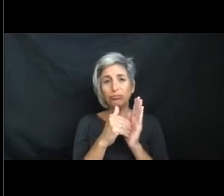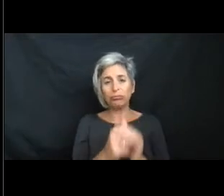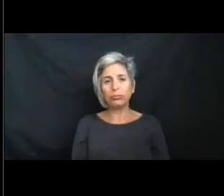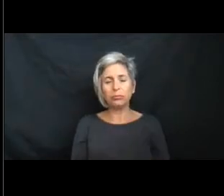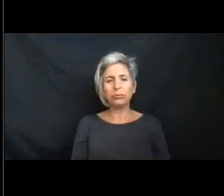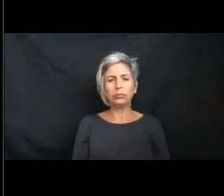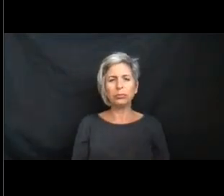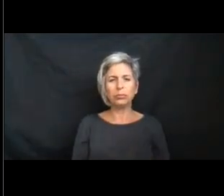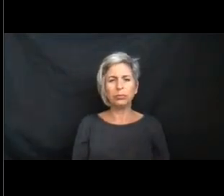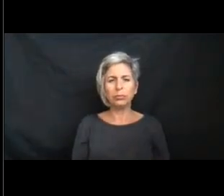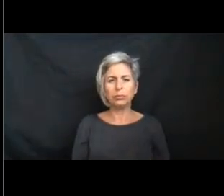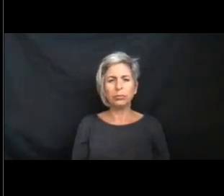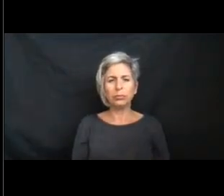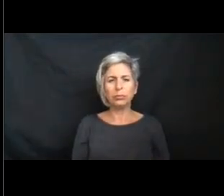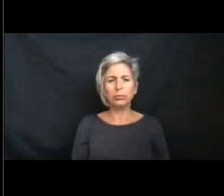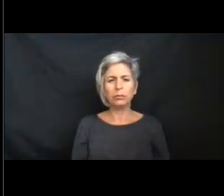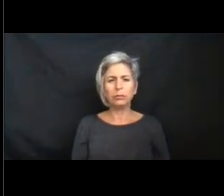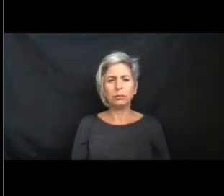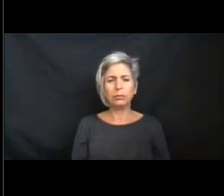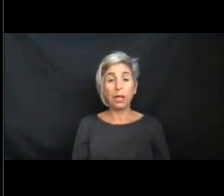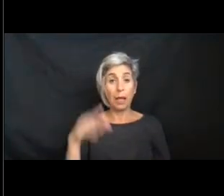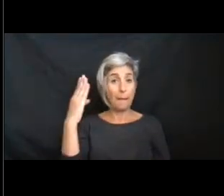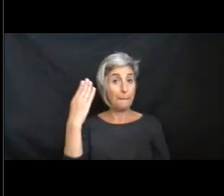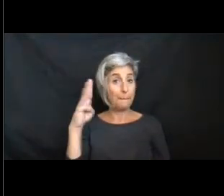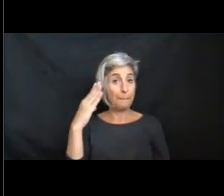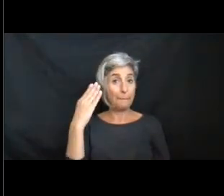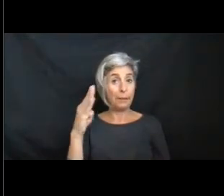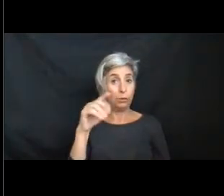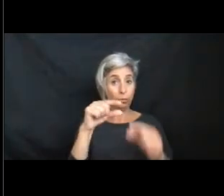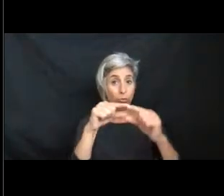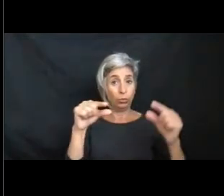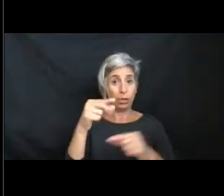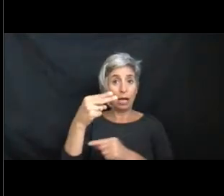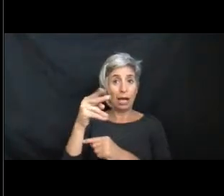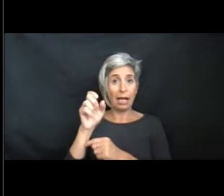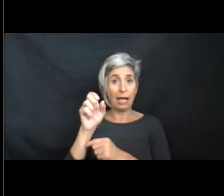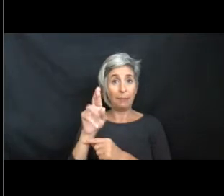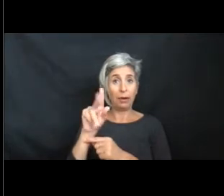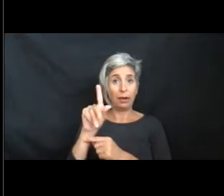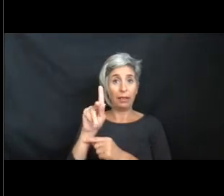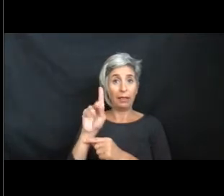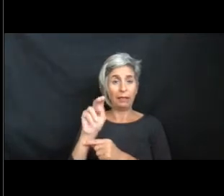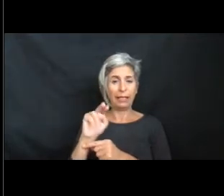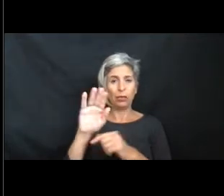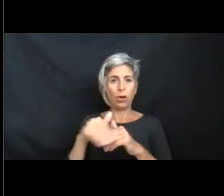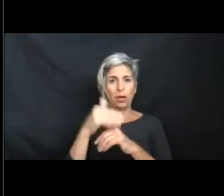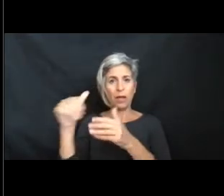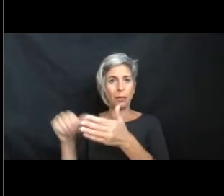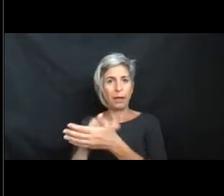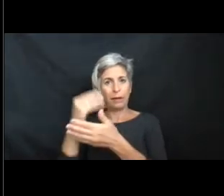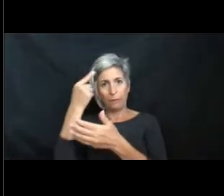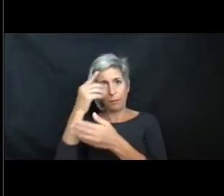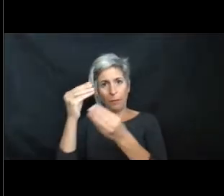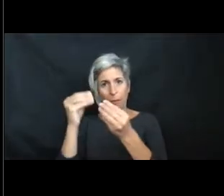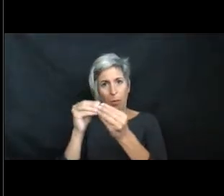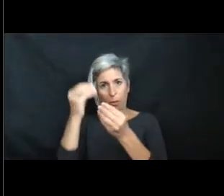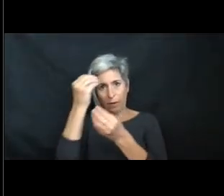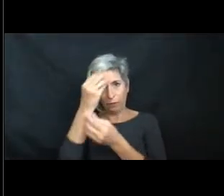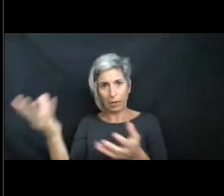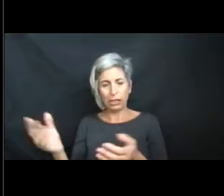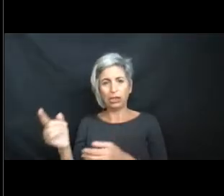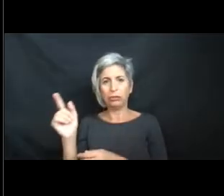And you can go ahead and select blue hyperlinks throughout this application to take you to another page to get more information. This one right here will take